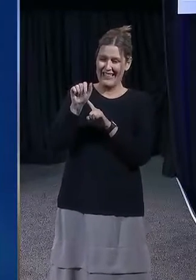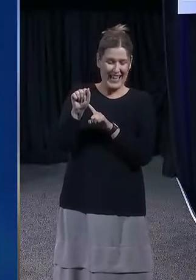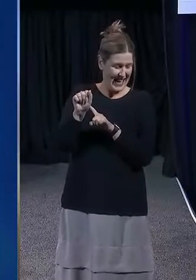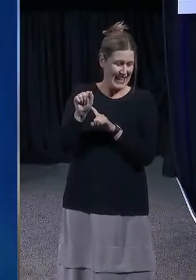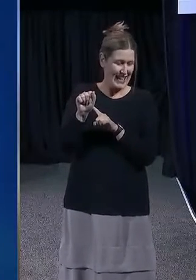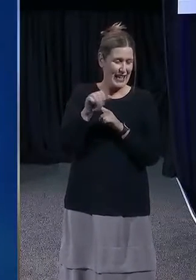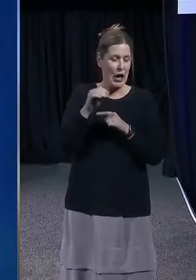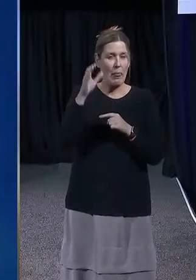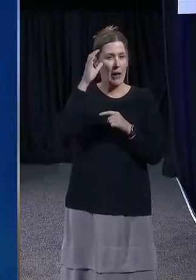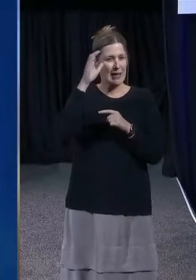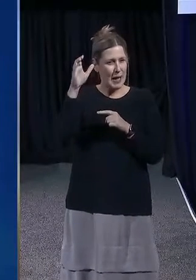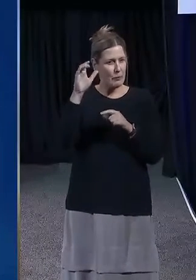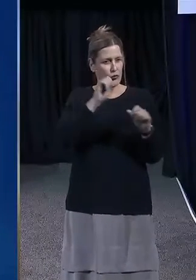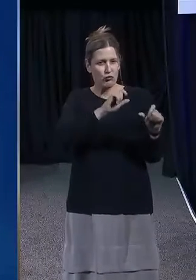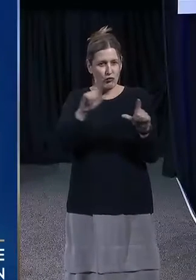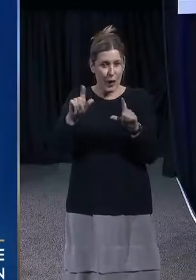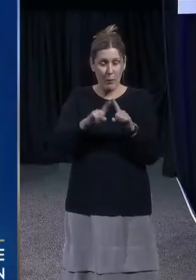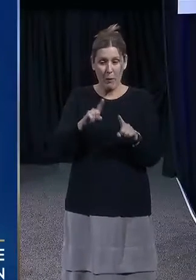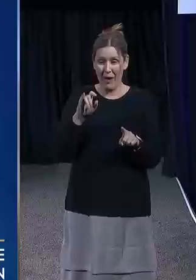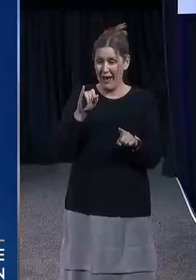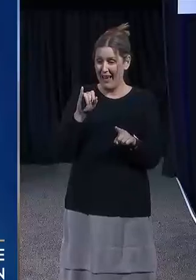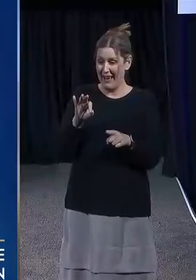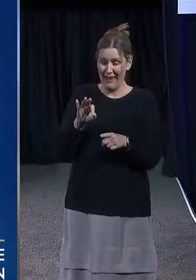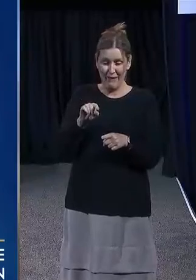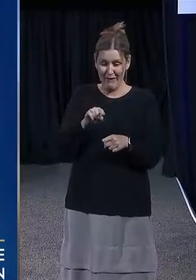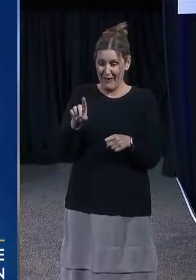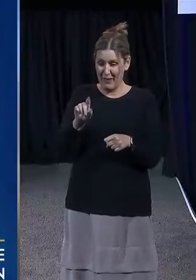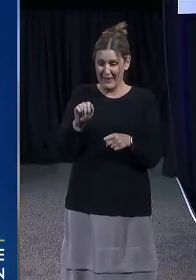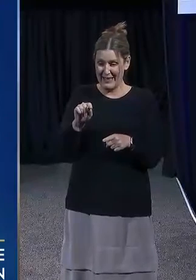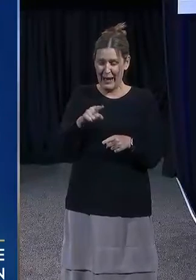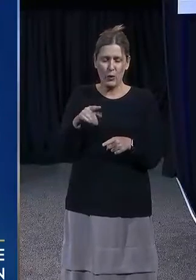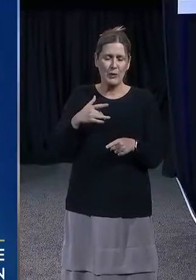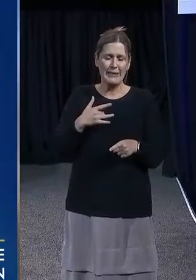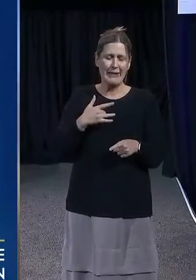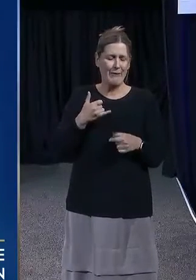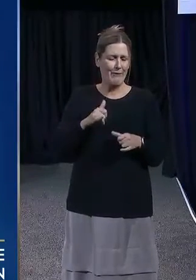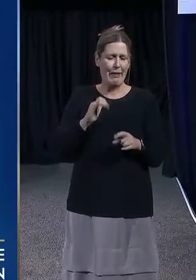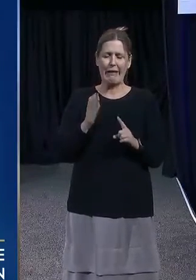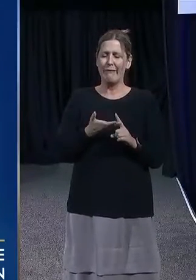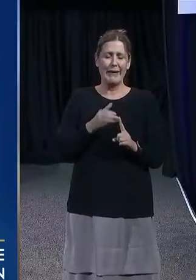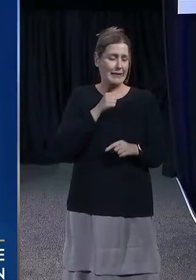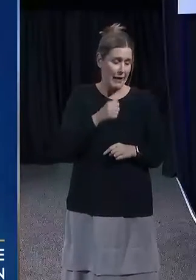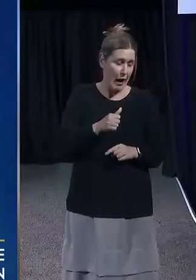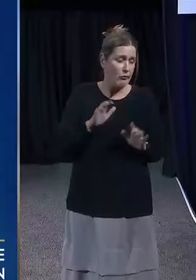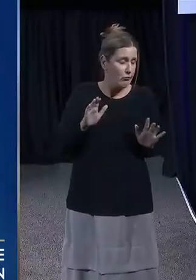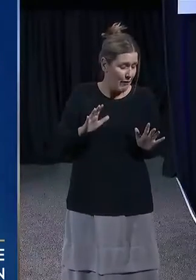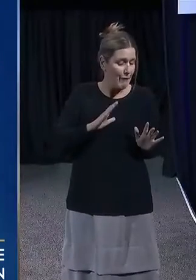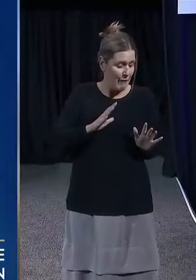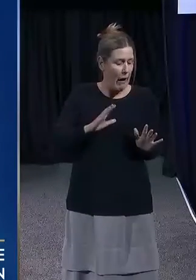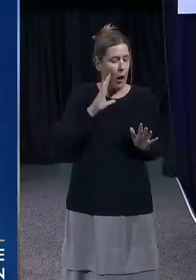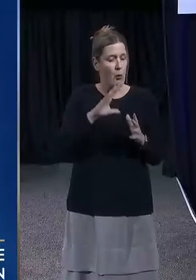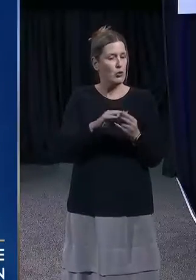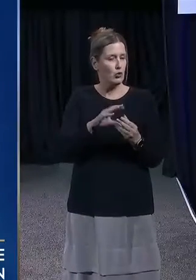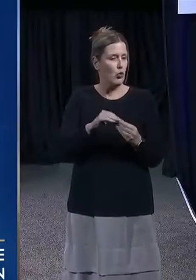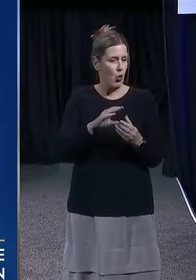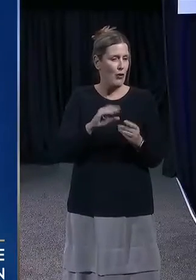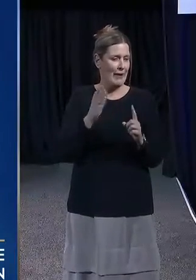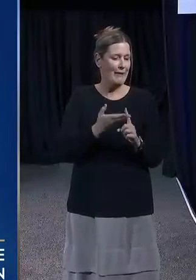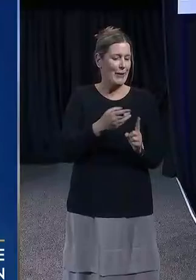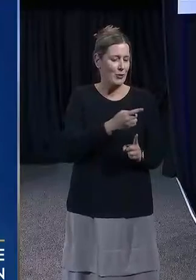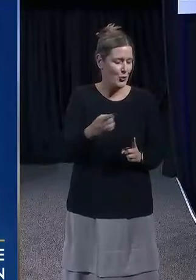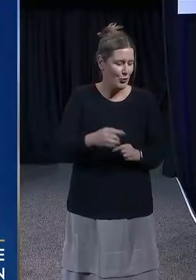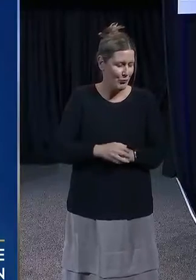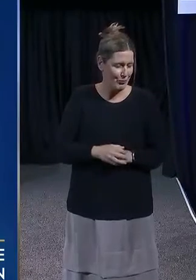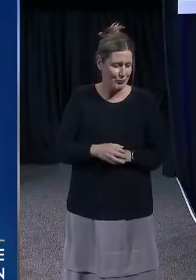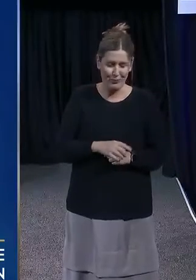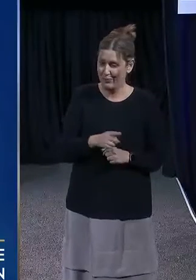conceptual framework, but let me tell you, if the data doesn't convince you, I will tell you a story that I think will. I want you to meet my